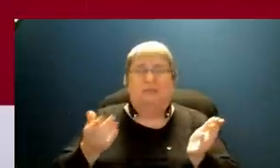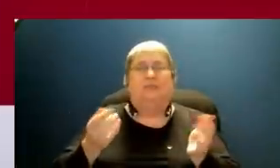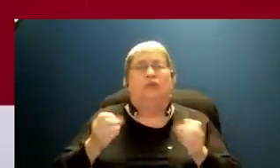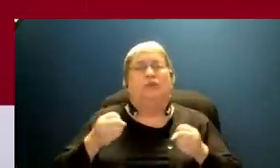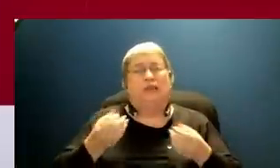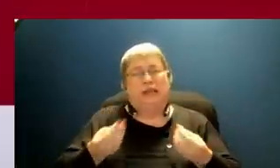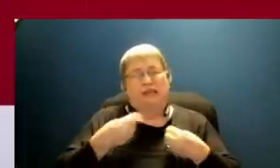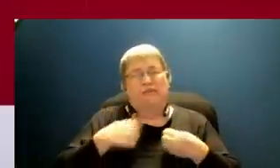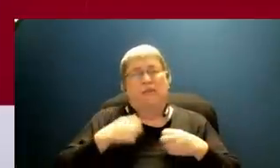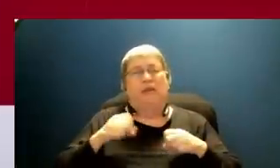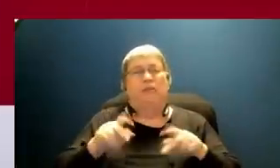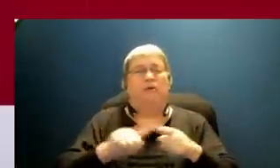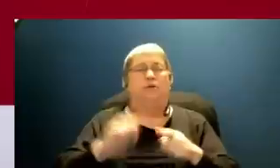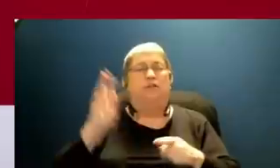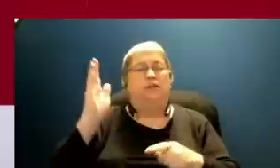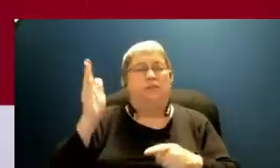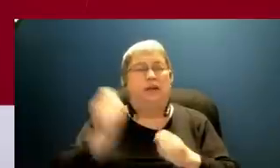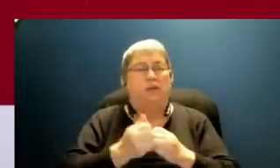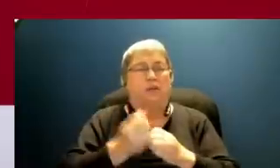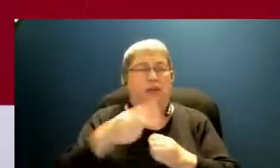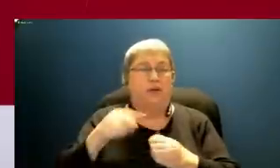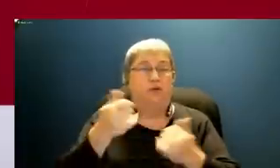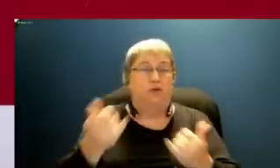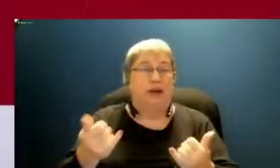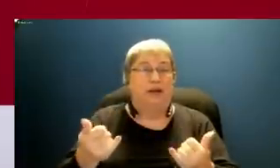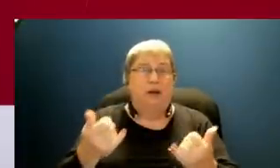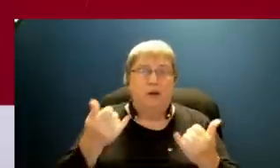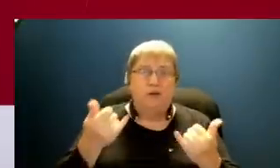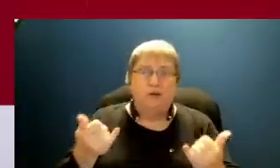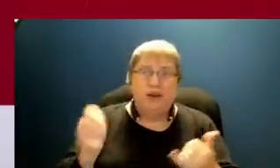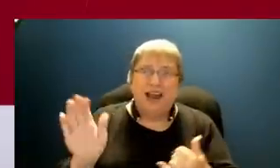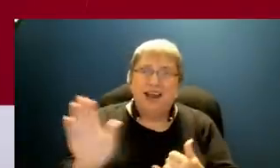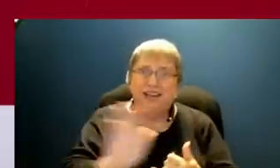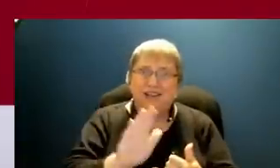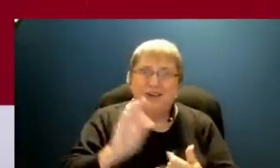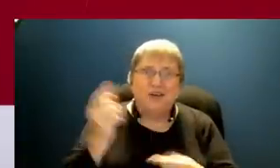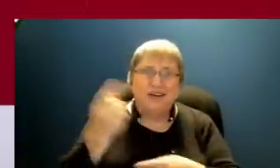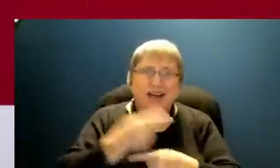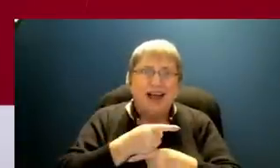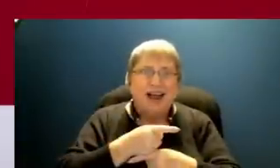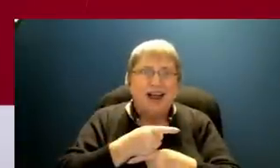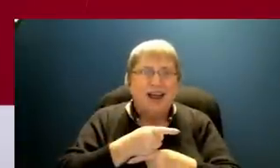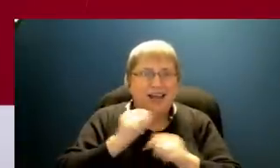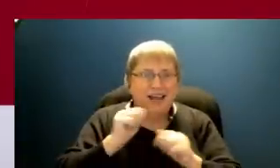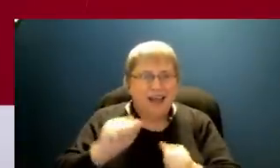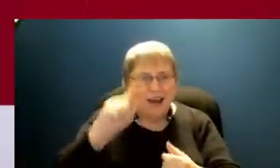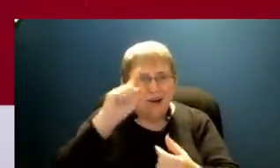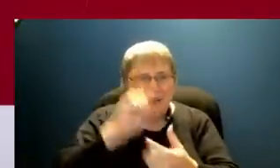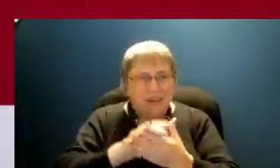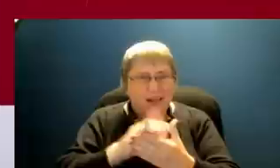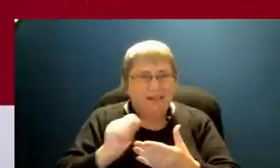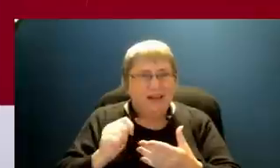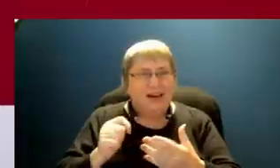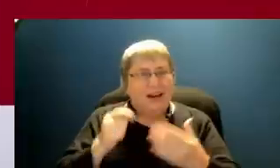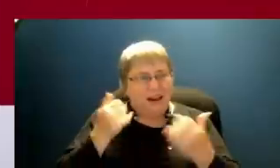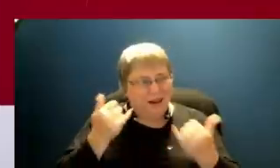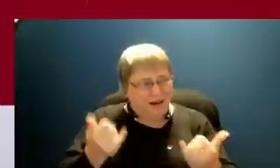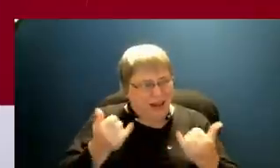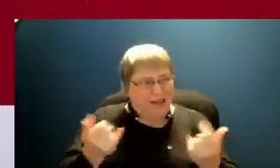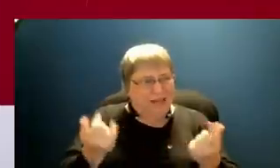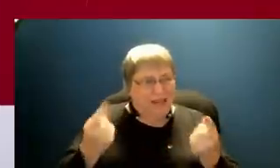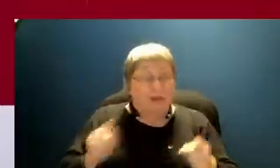today. Today's the day. Can you believe it? Today is the day. Today's your